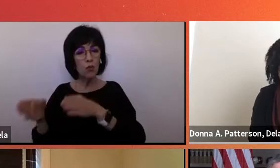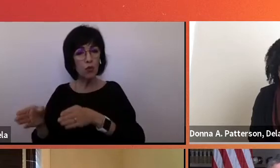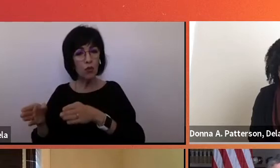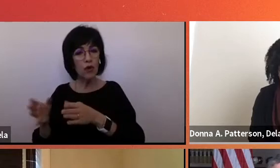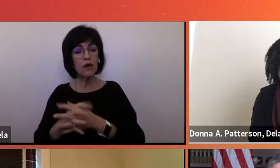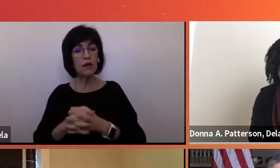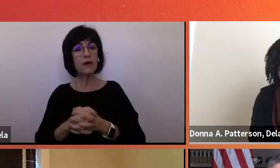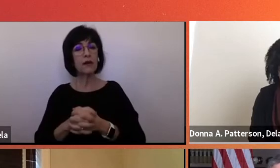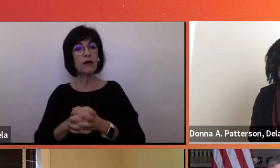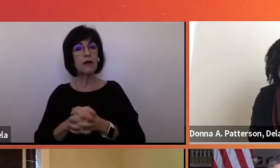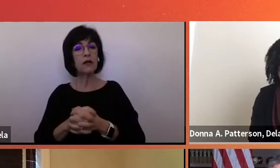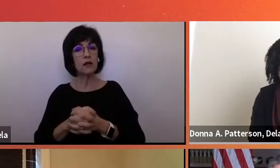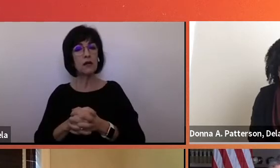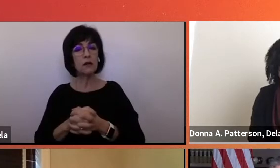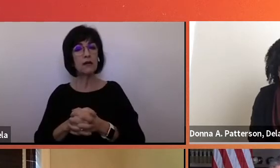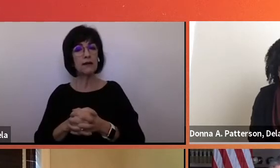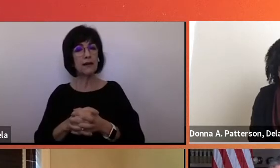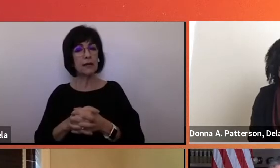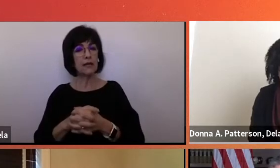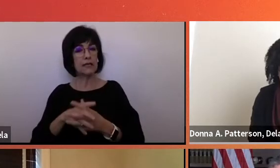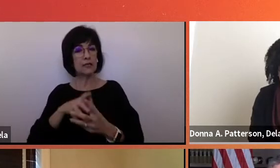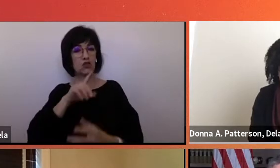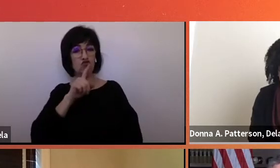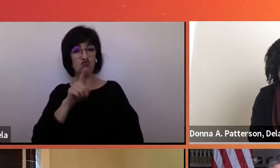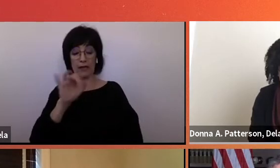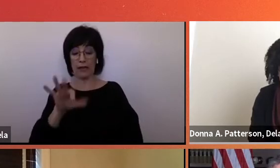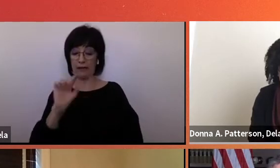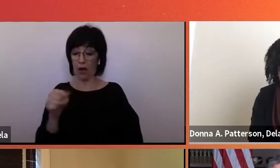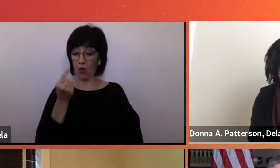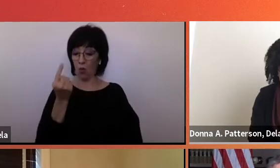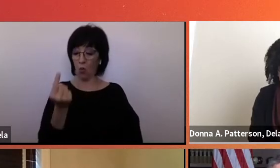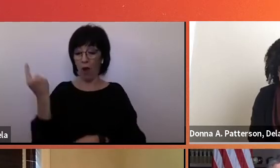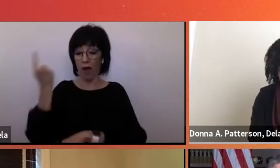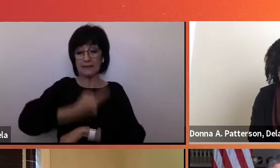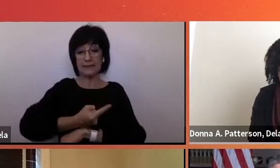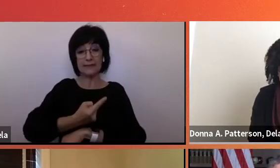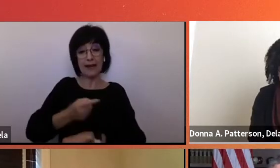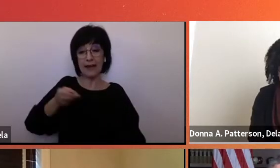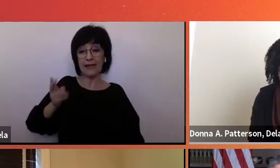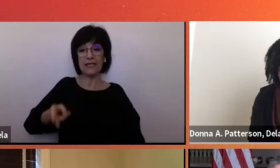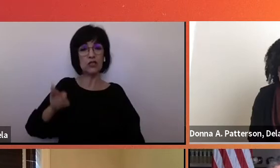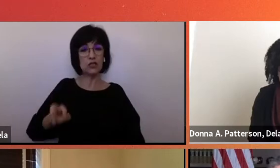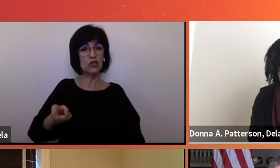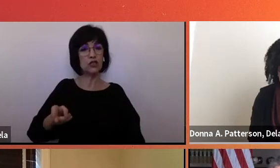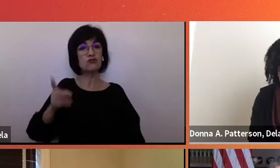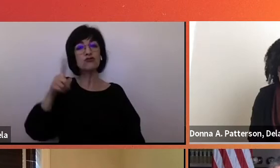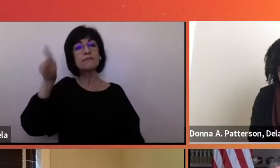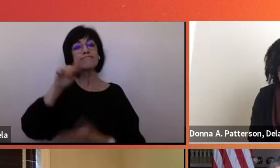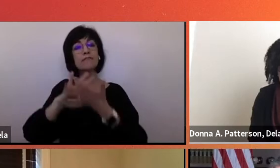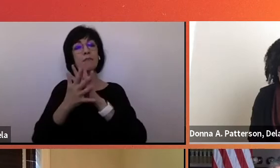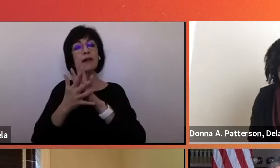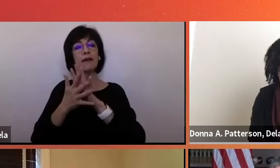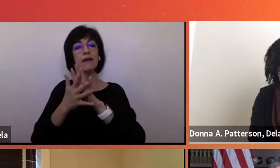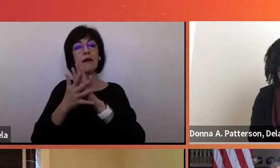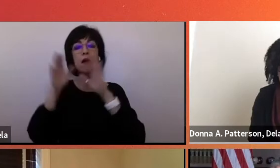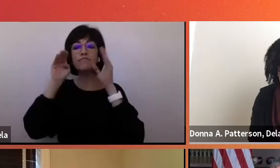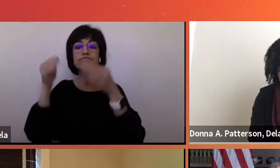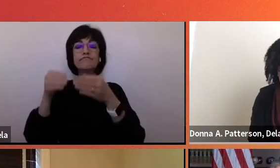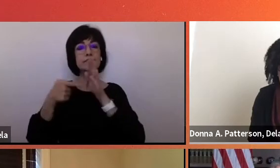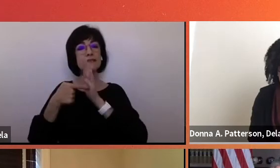it represents something larger than just that specific day in the history of Texas and our